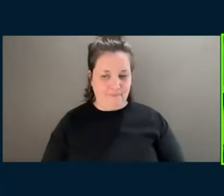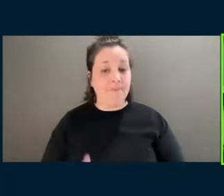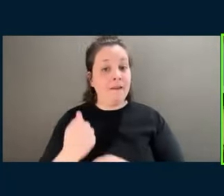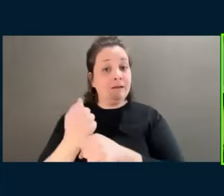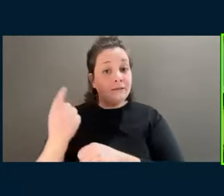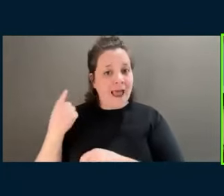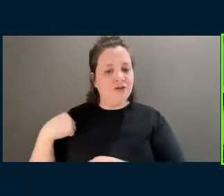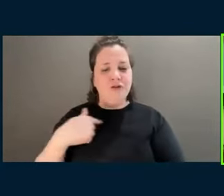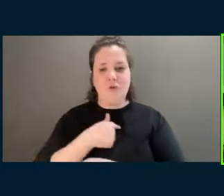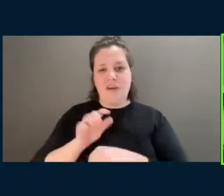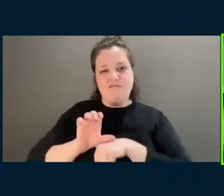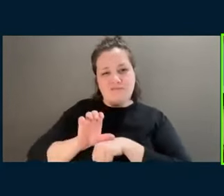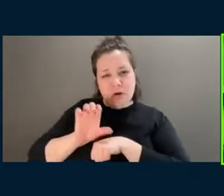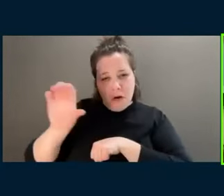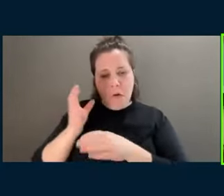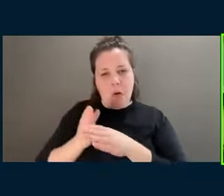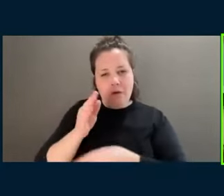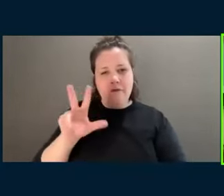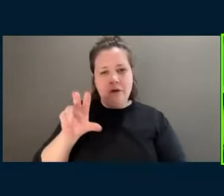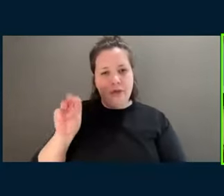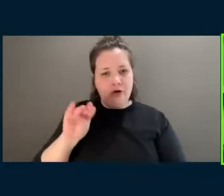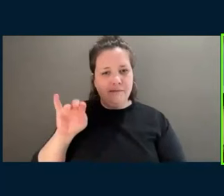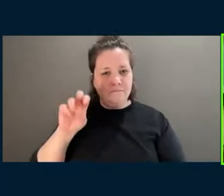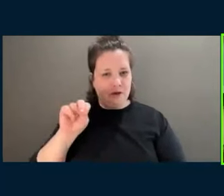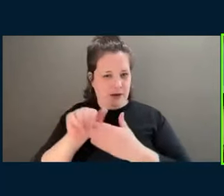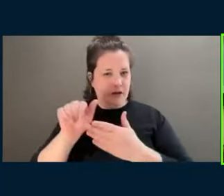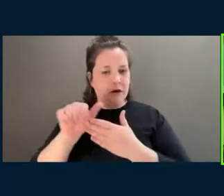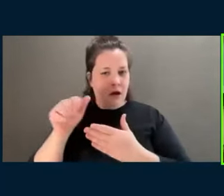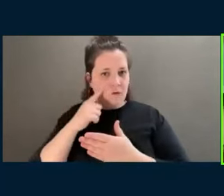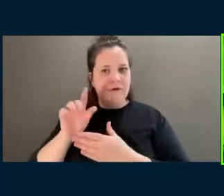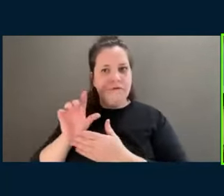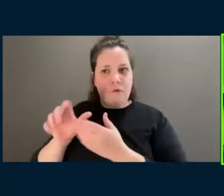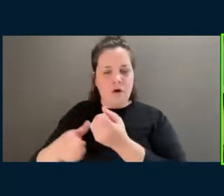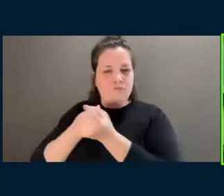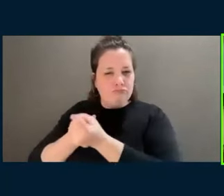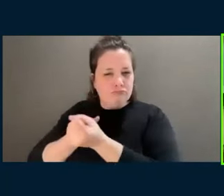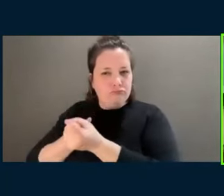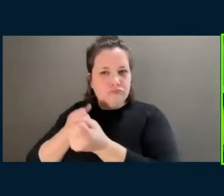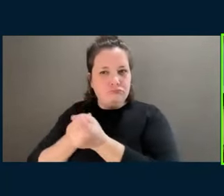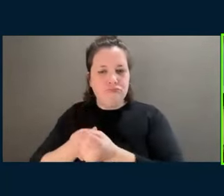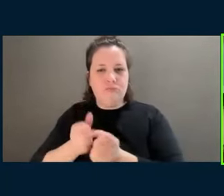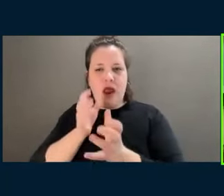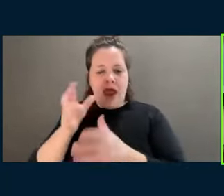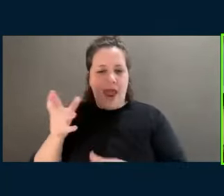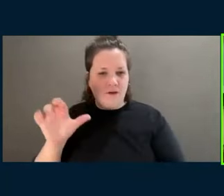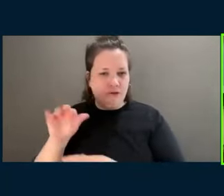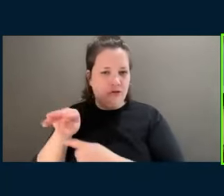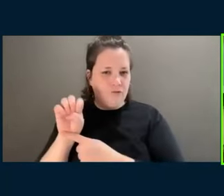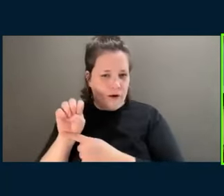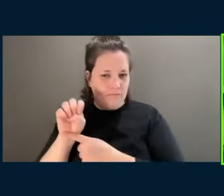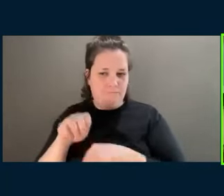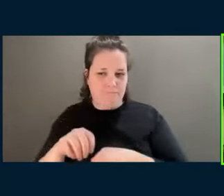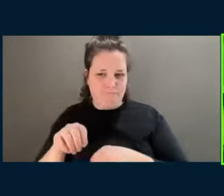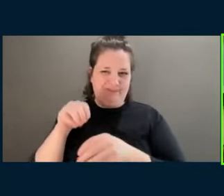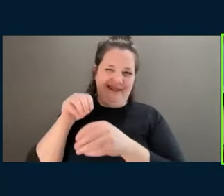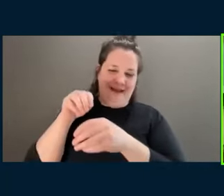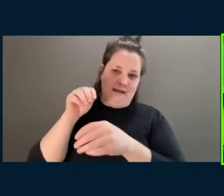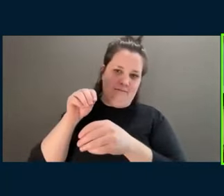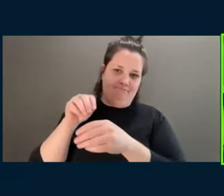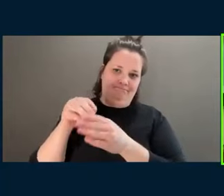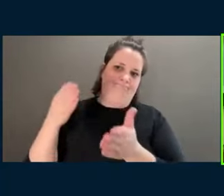million in grants to combat hate at the state and local level, and initiatives like the Jabara Heather Heyer No Hate Act program